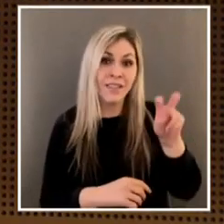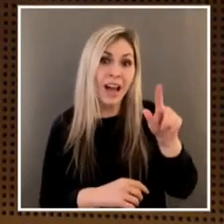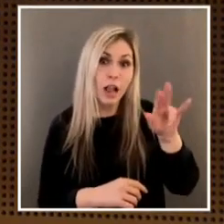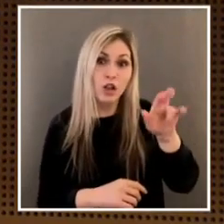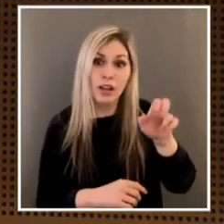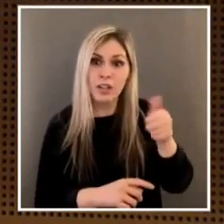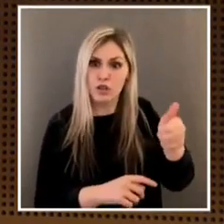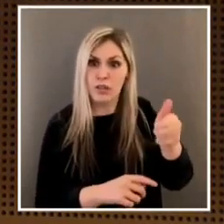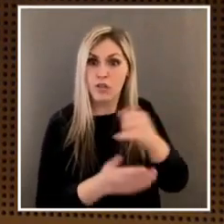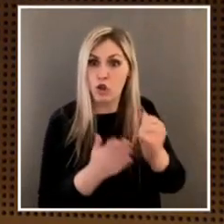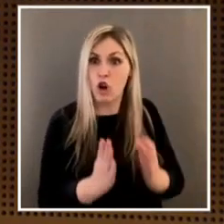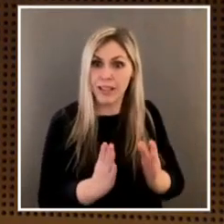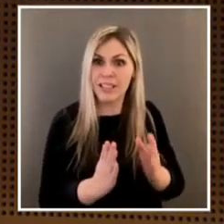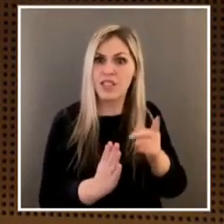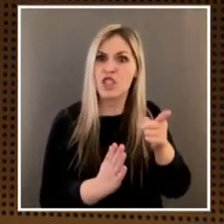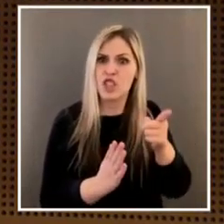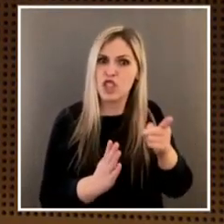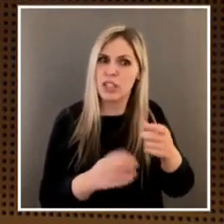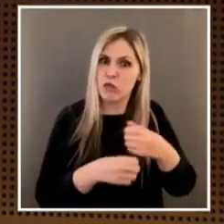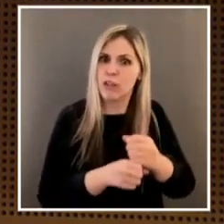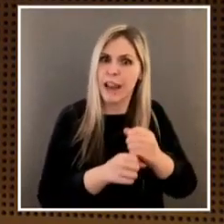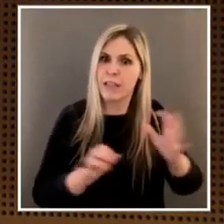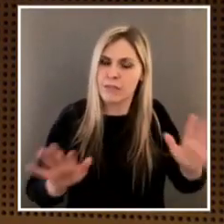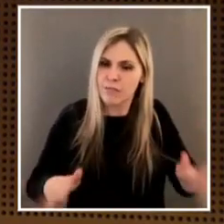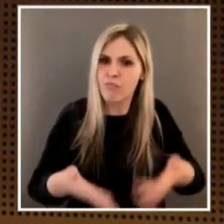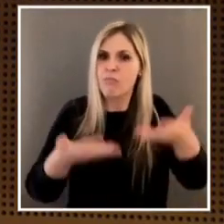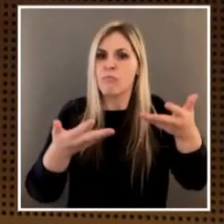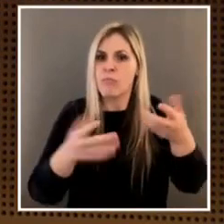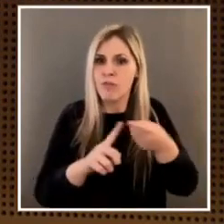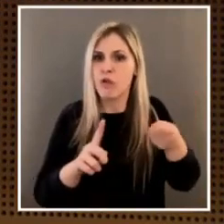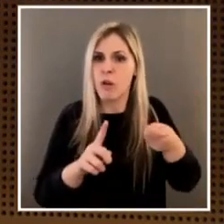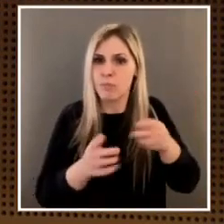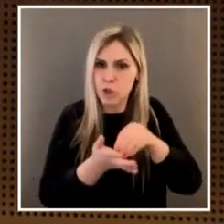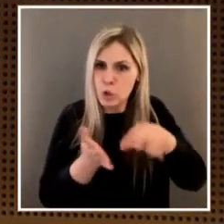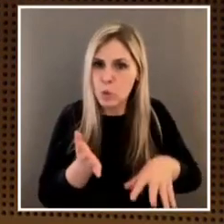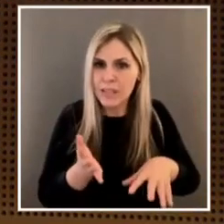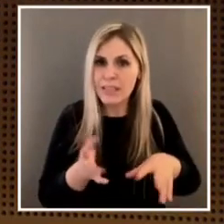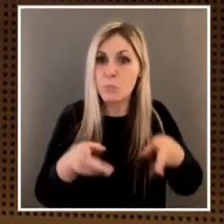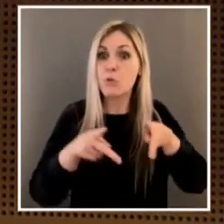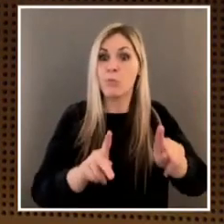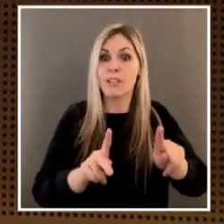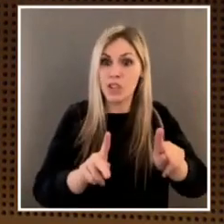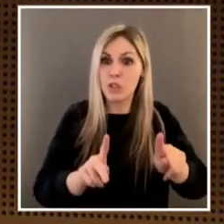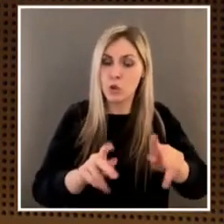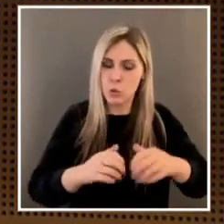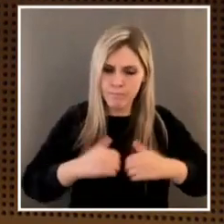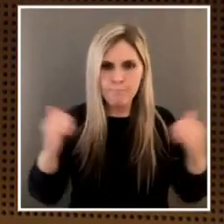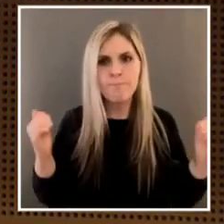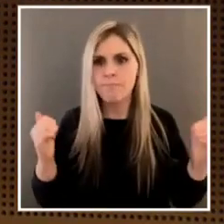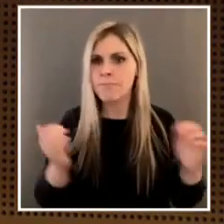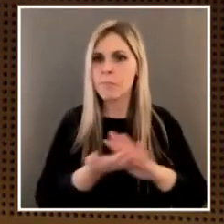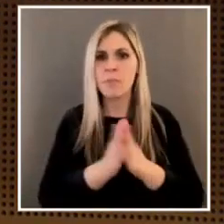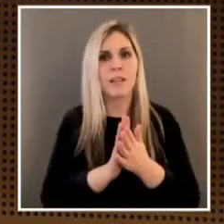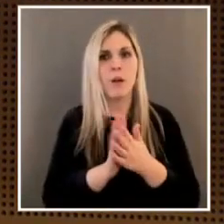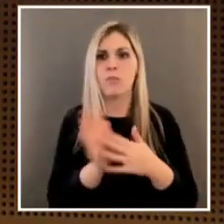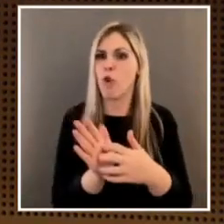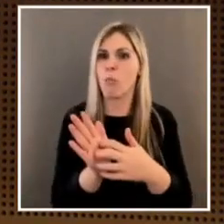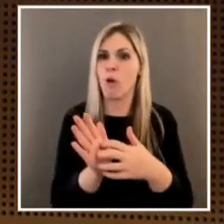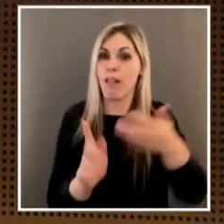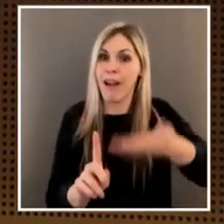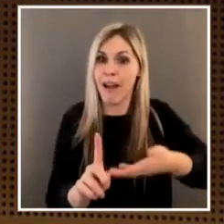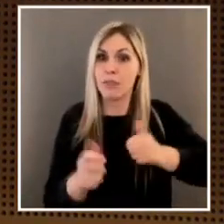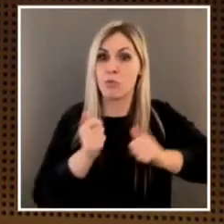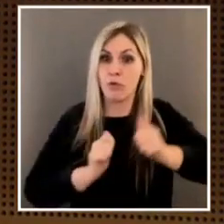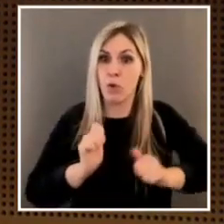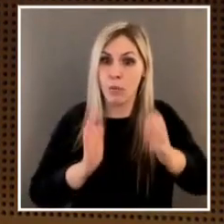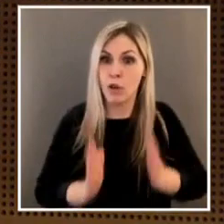from her students. She gives them permission and helps them become vulnerable as performers, helping to forge